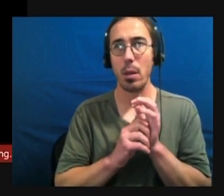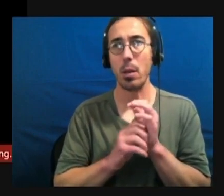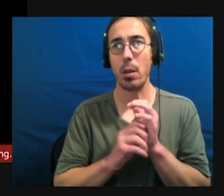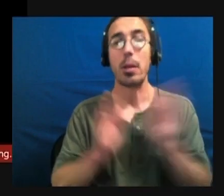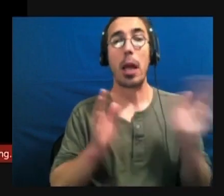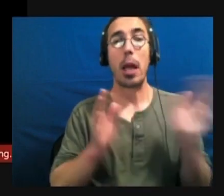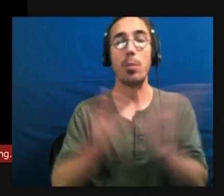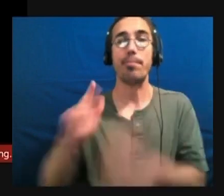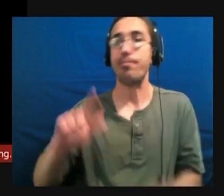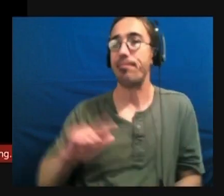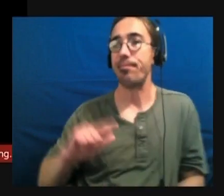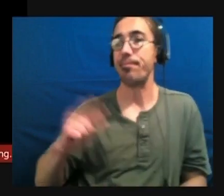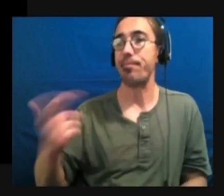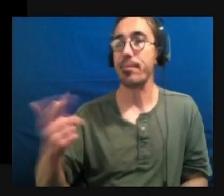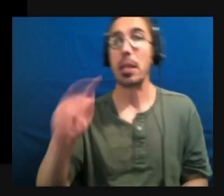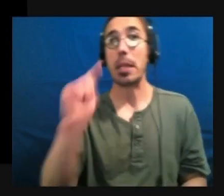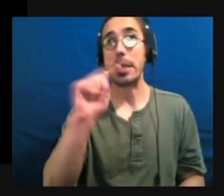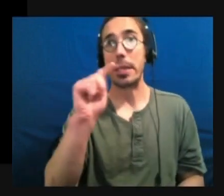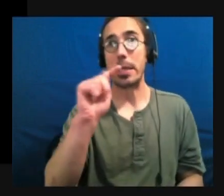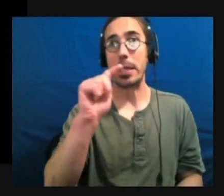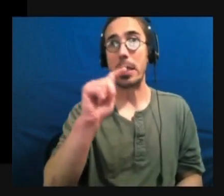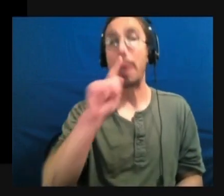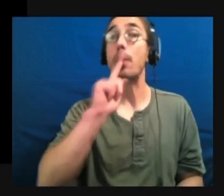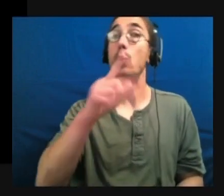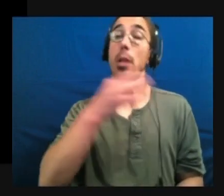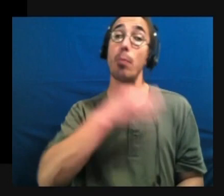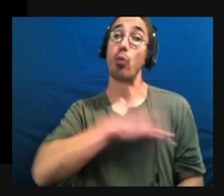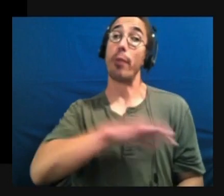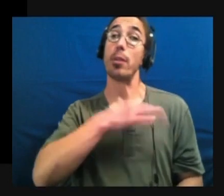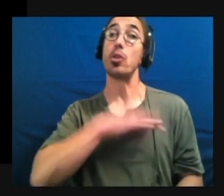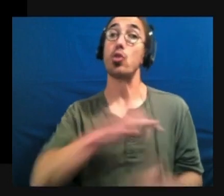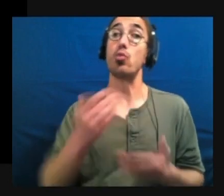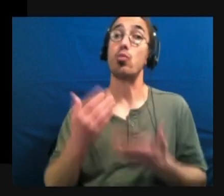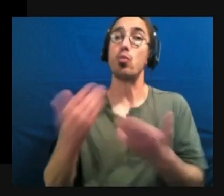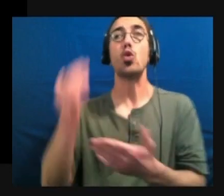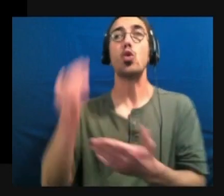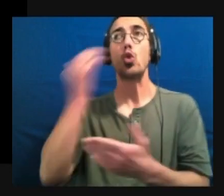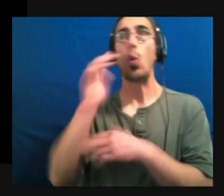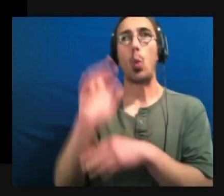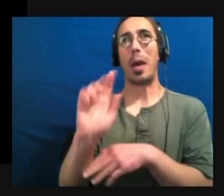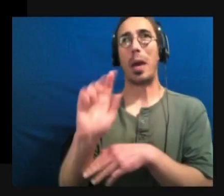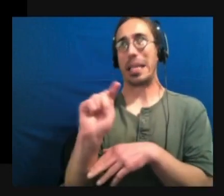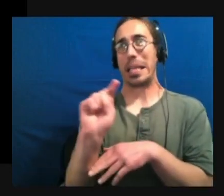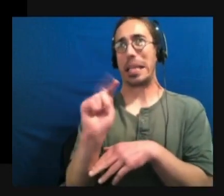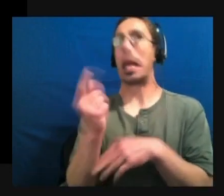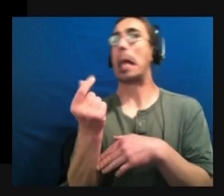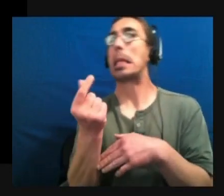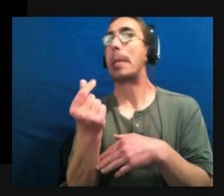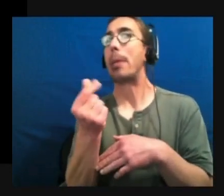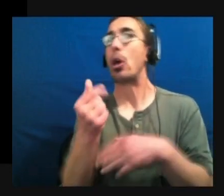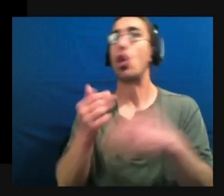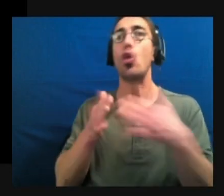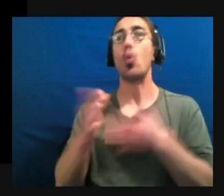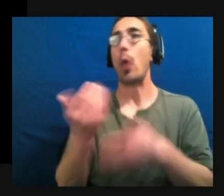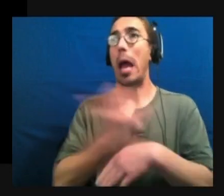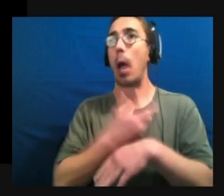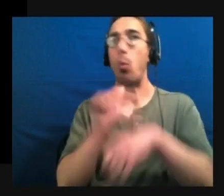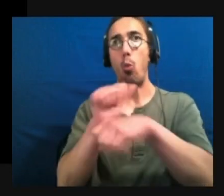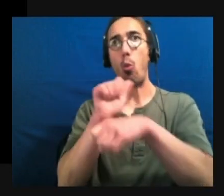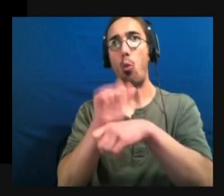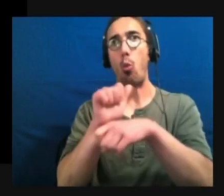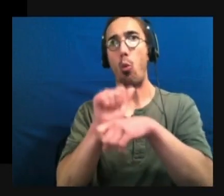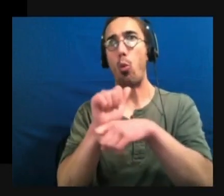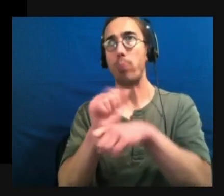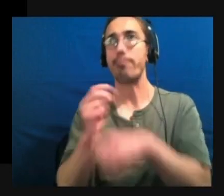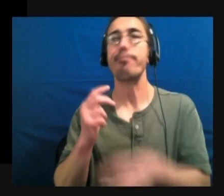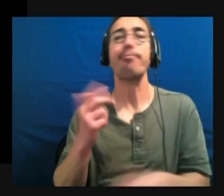So I've been really privileged to get to know T through our work together in the